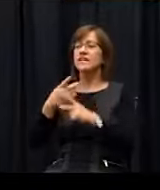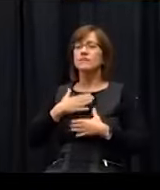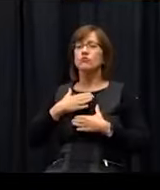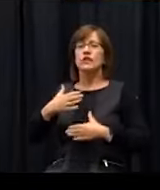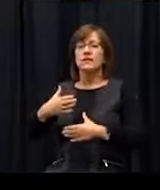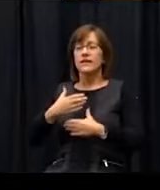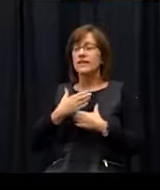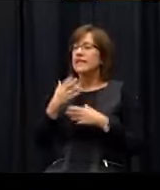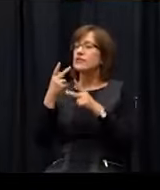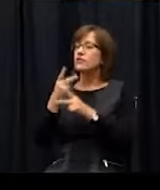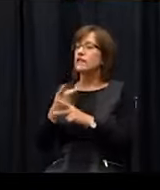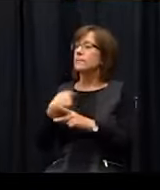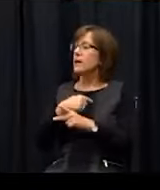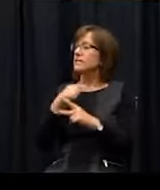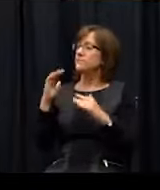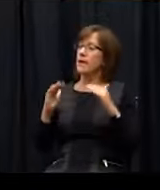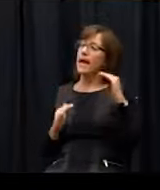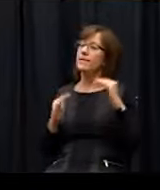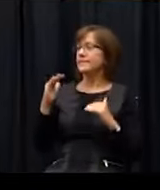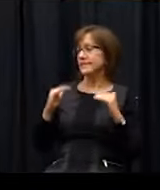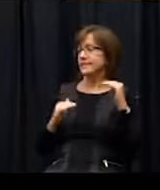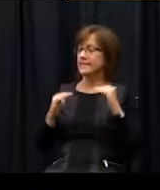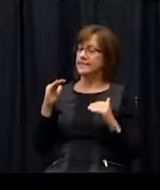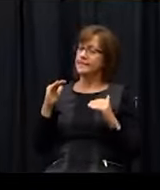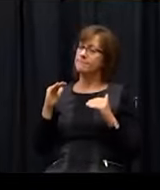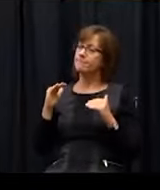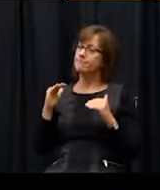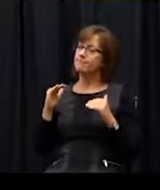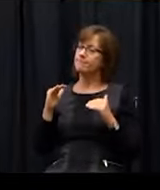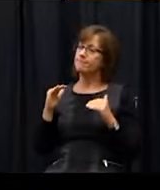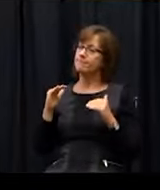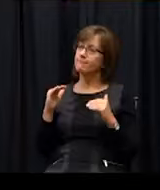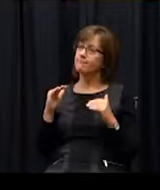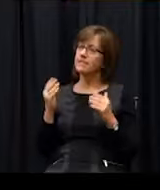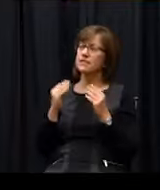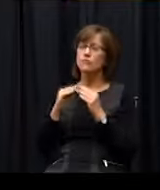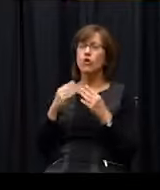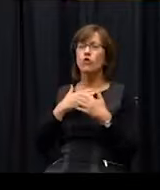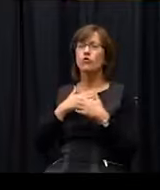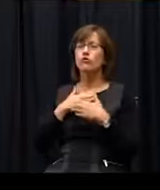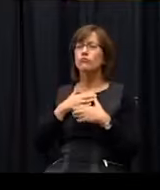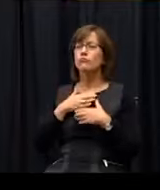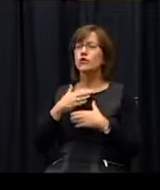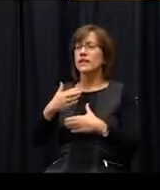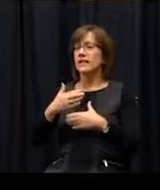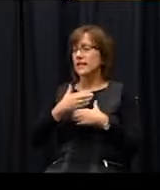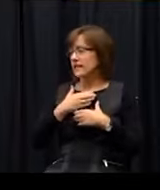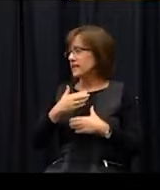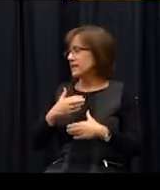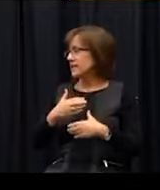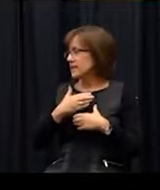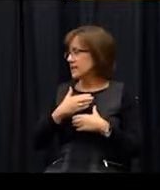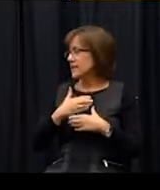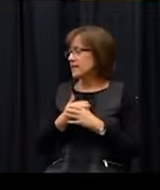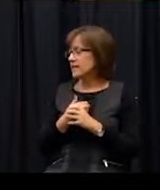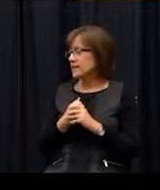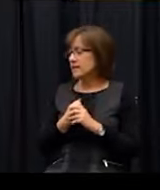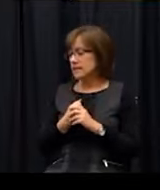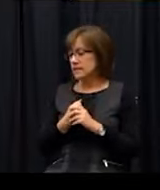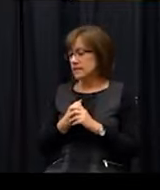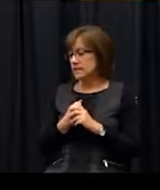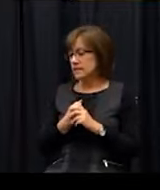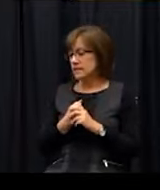just to kind of keep us balanced. And it's just really more of a breathing we're going to do, but we can, you